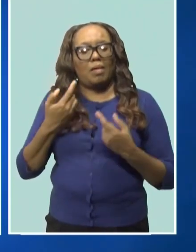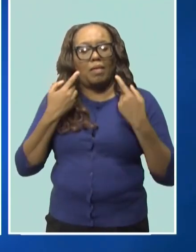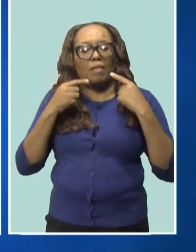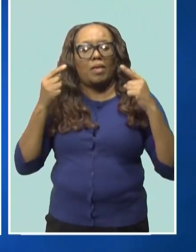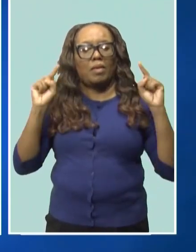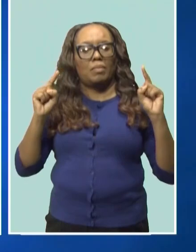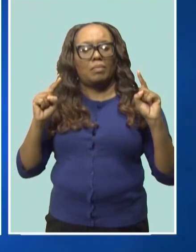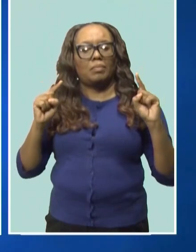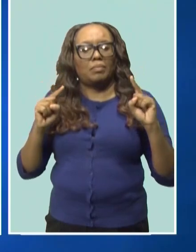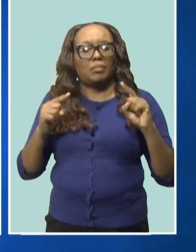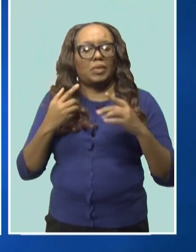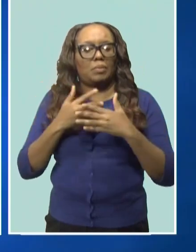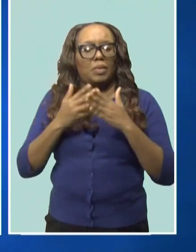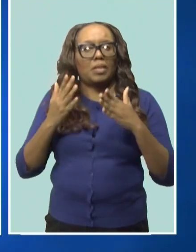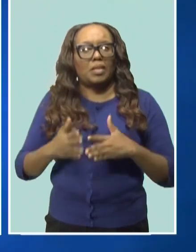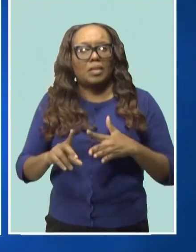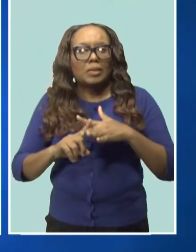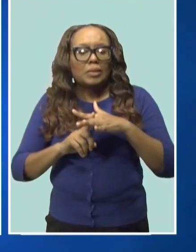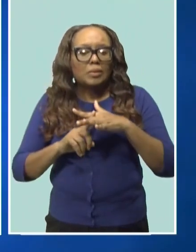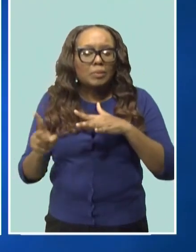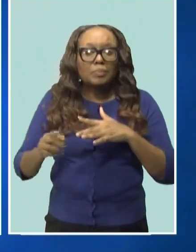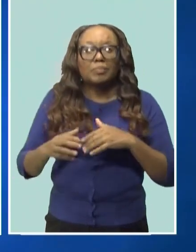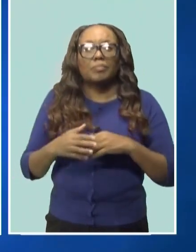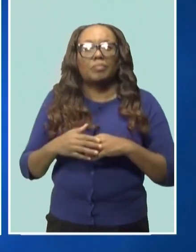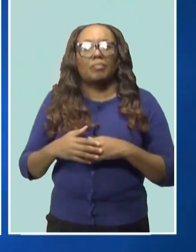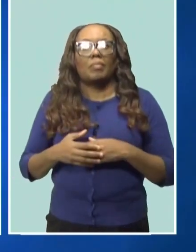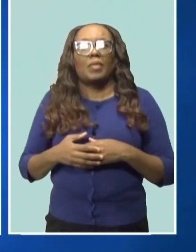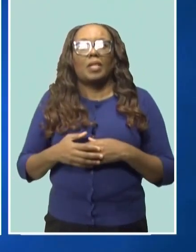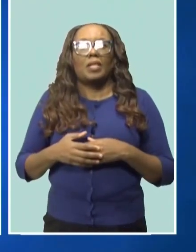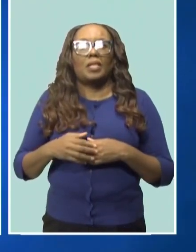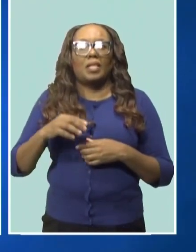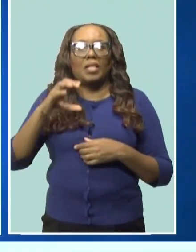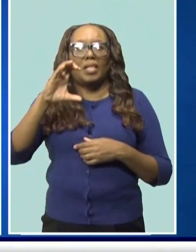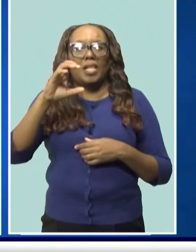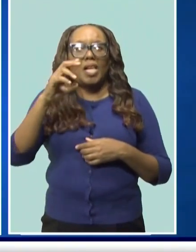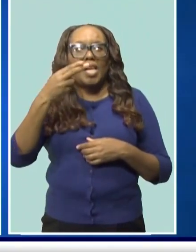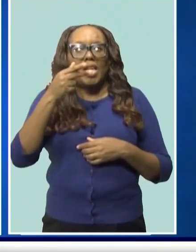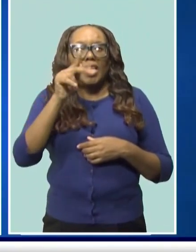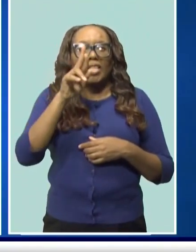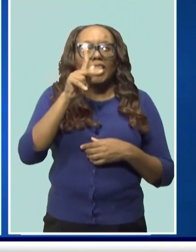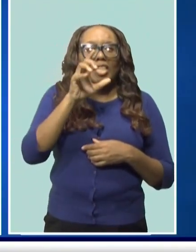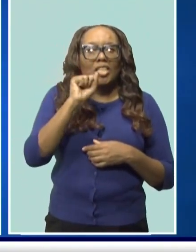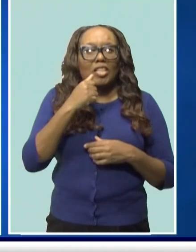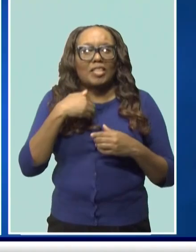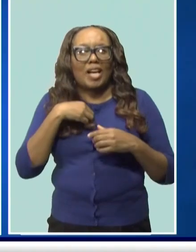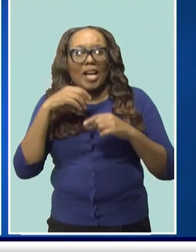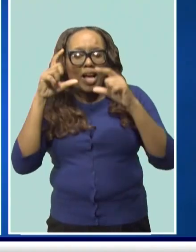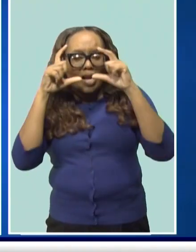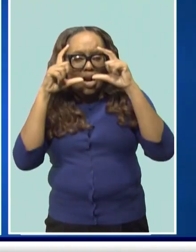Biggs, Charles took this camera, excuse me, and he was like this,